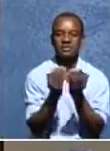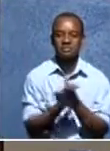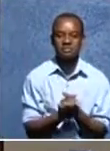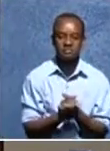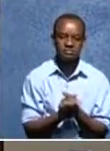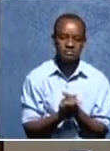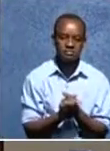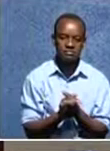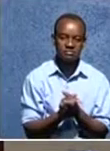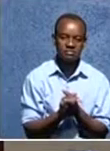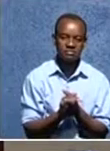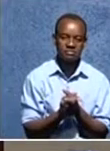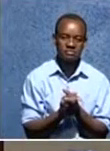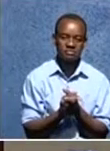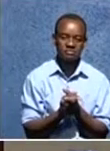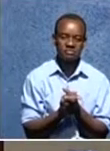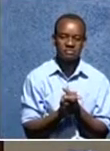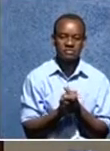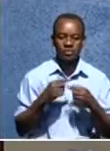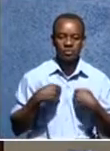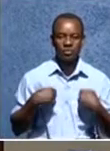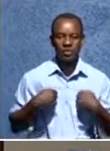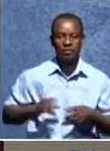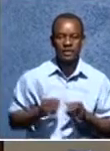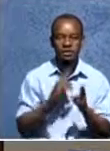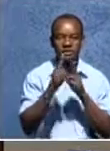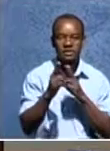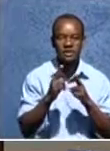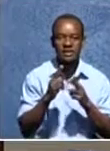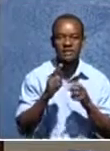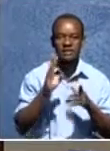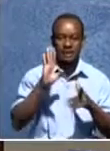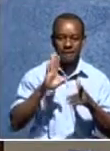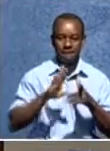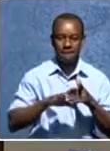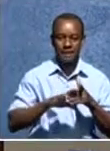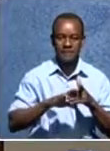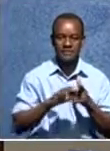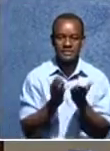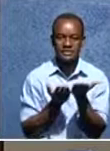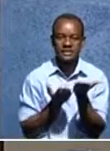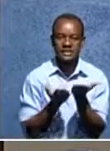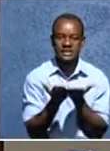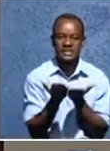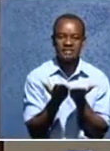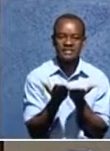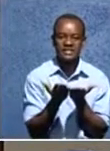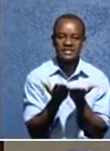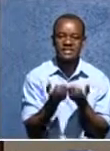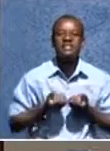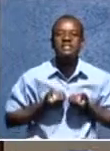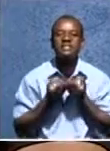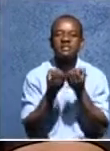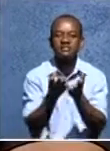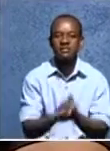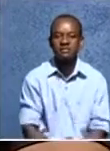to issues specifically around service delivery and how can we improve it in this country so that we can attract more people to come here. Yes, I